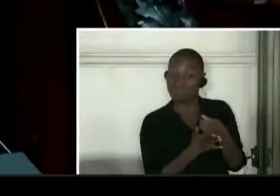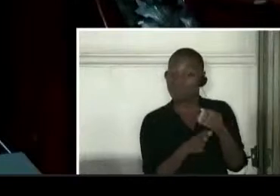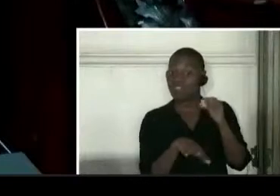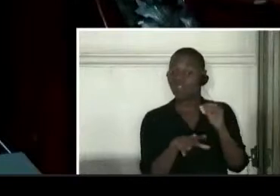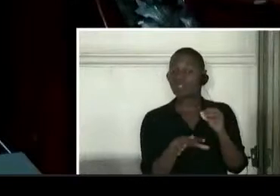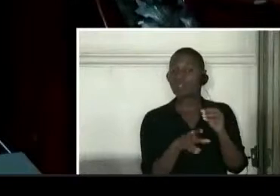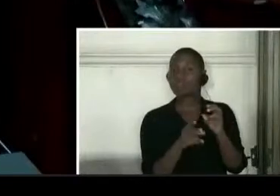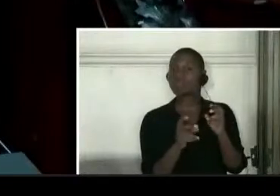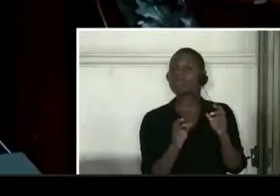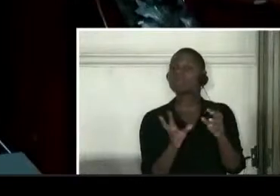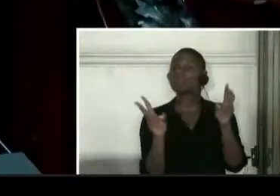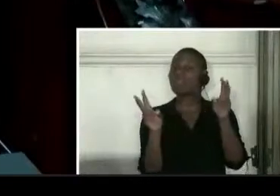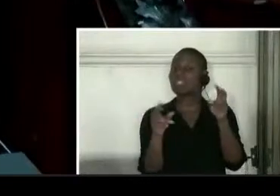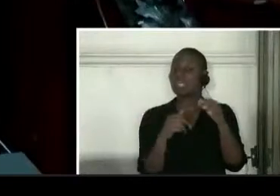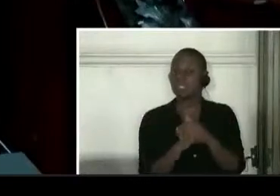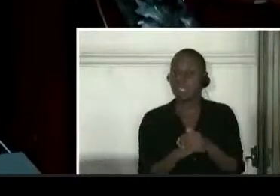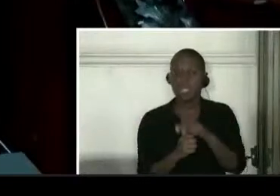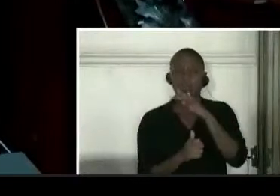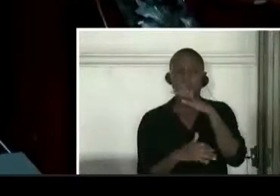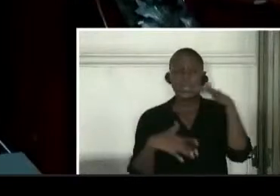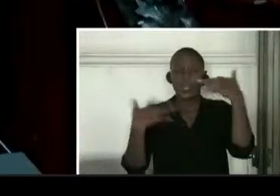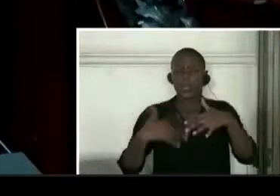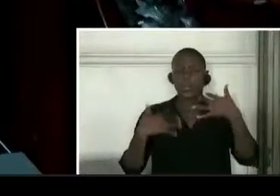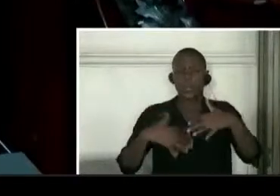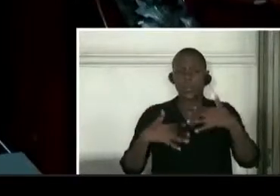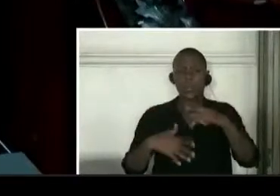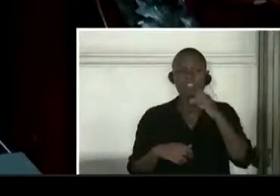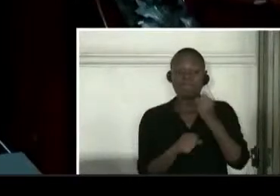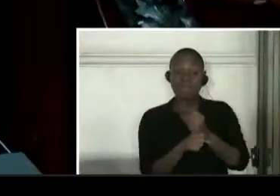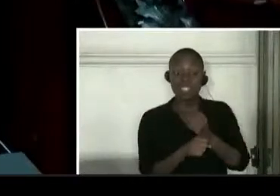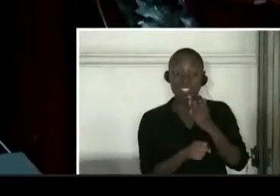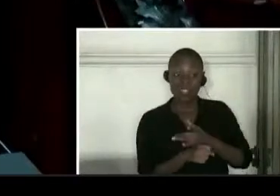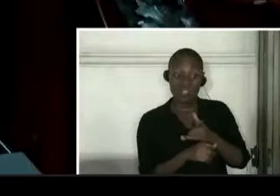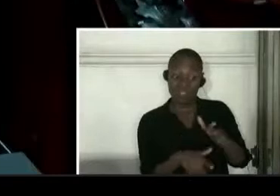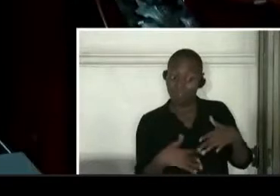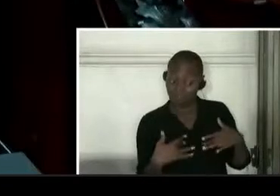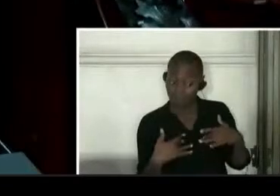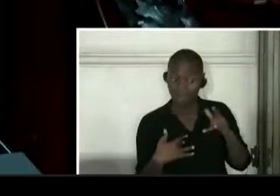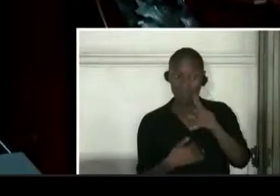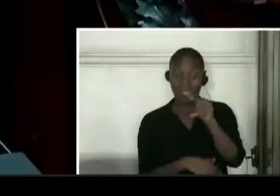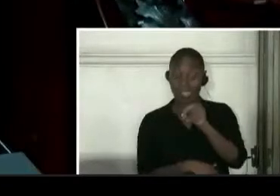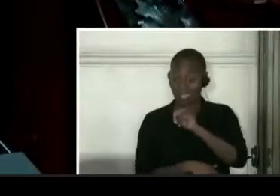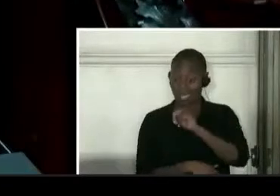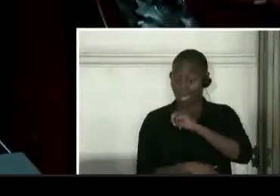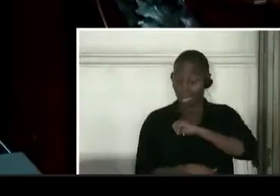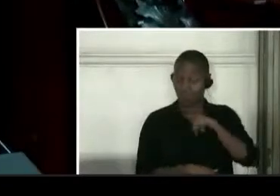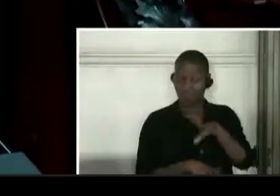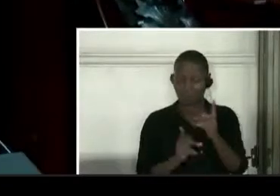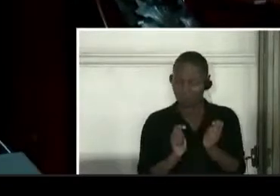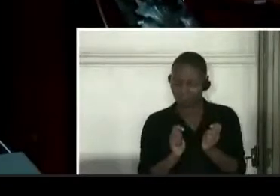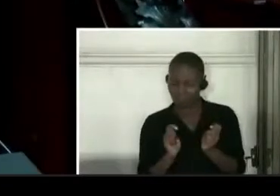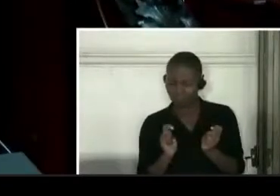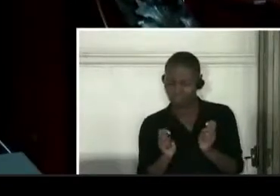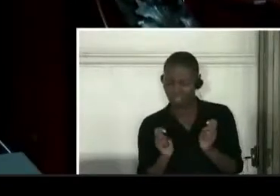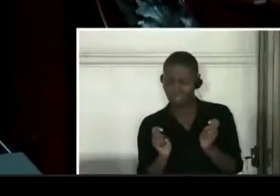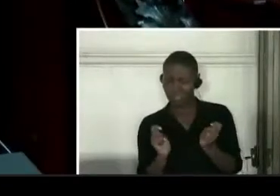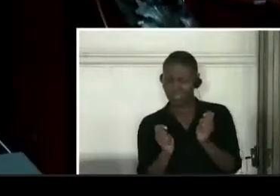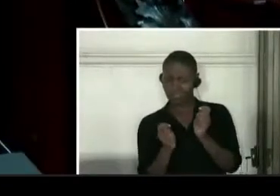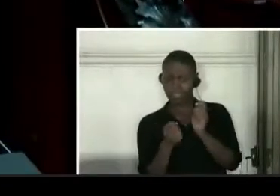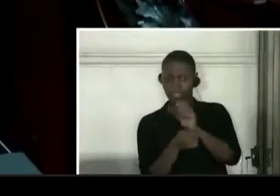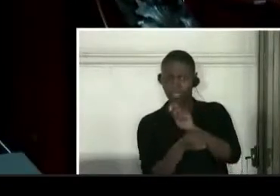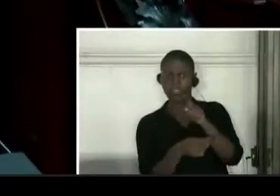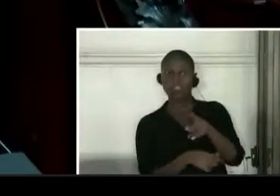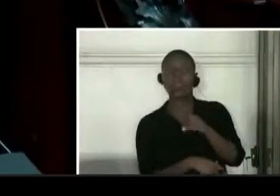the Department of Human Settlement and its leadership in ensuring that the lives of the people of KwaZulu-Natal are transformed as per the